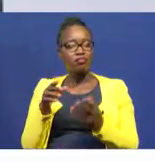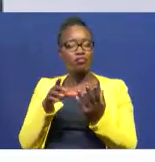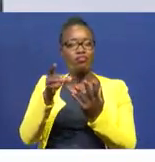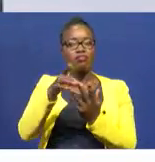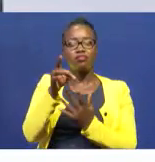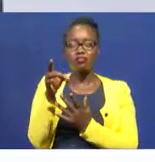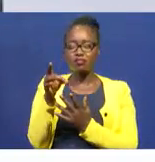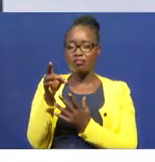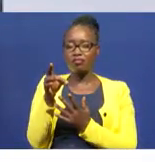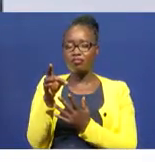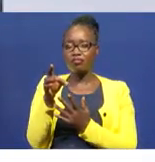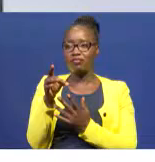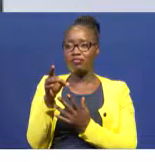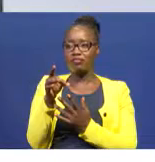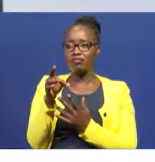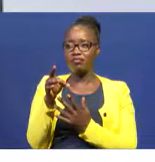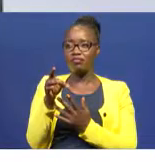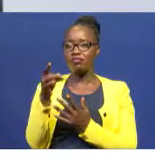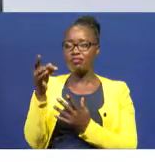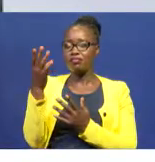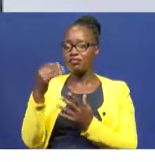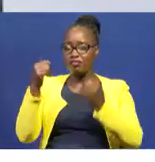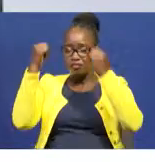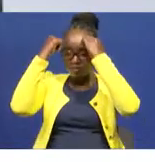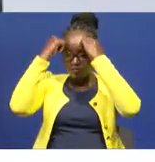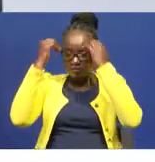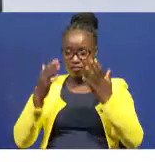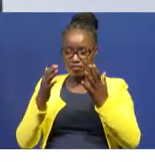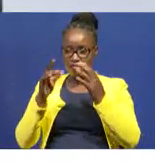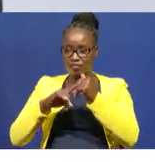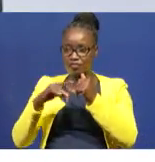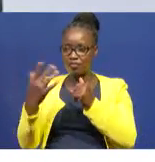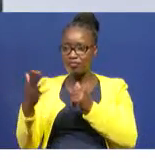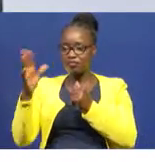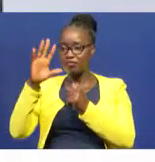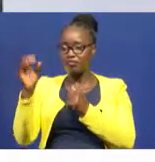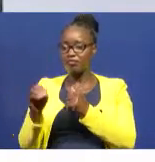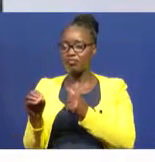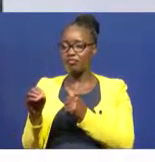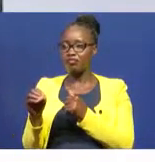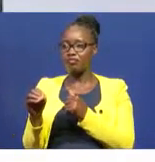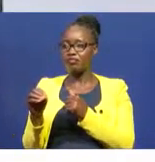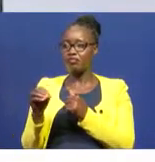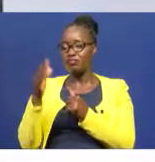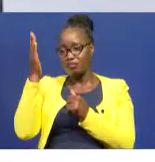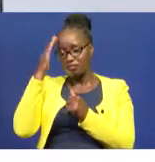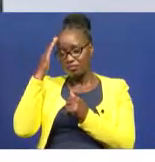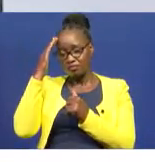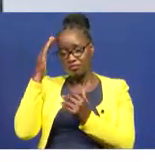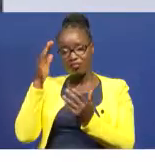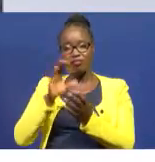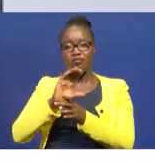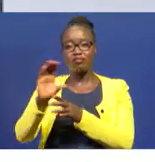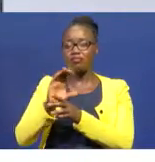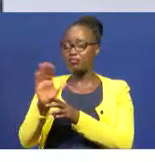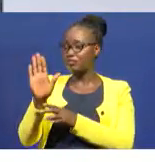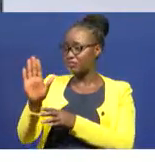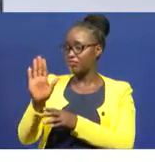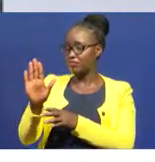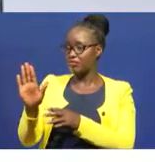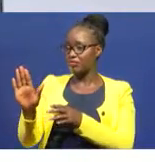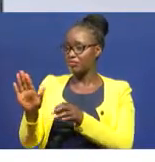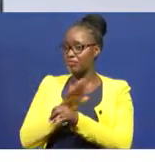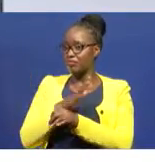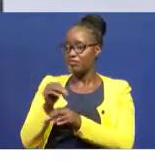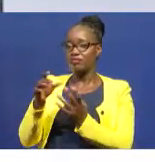pathways by learners, and 65% of them know the pathways. Majority of